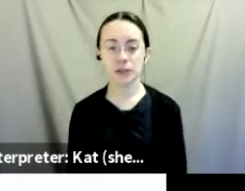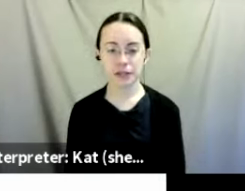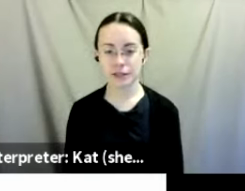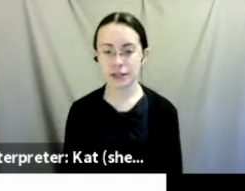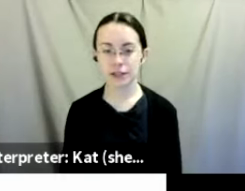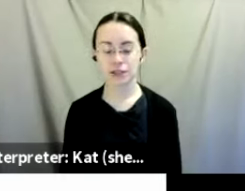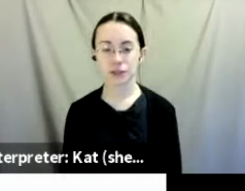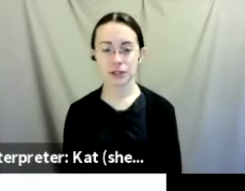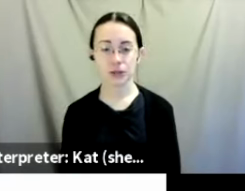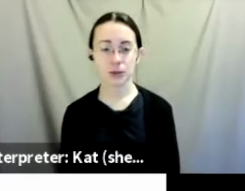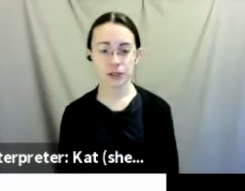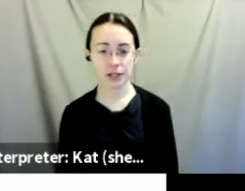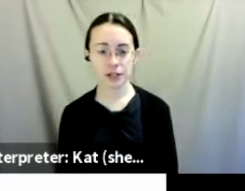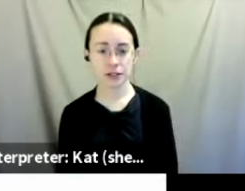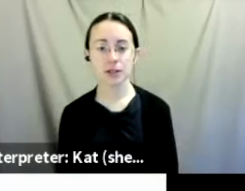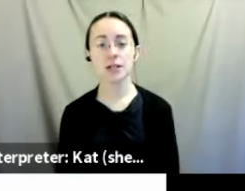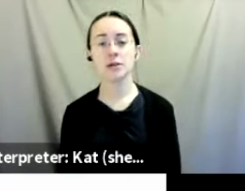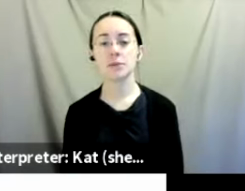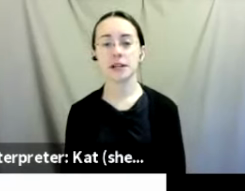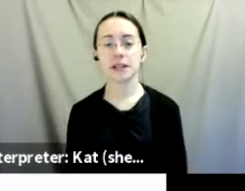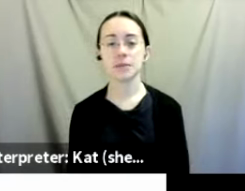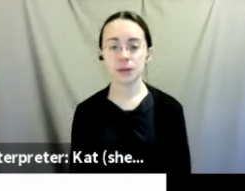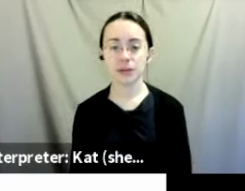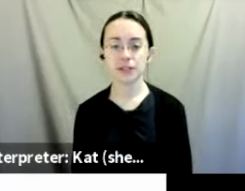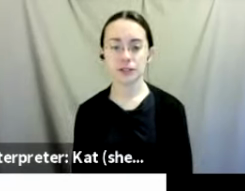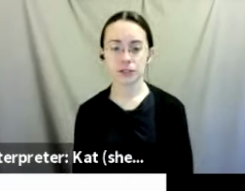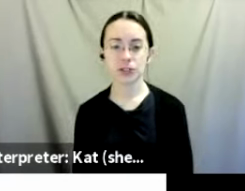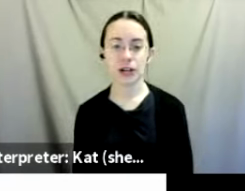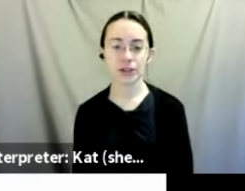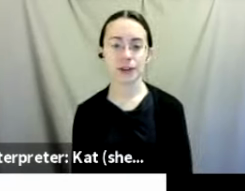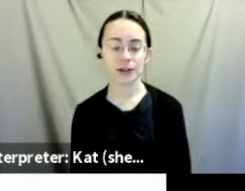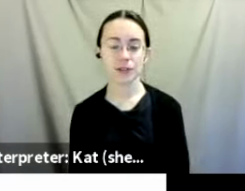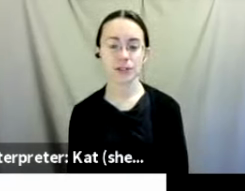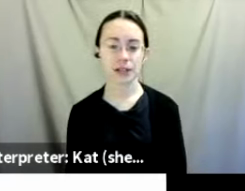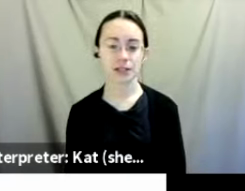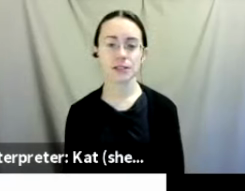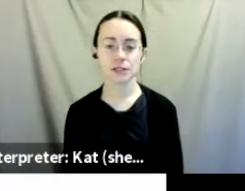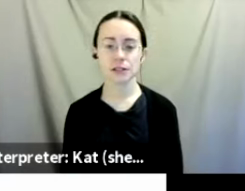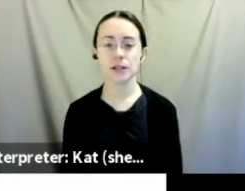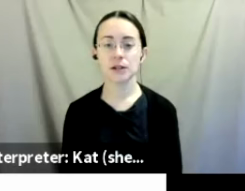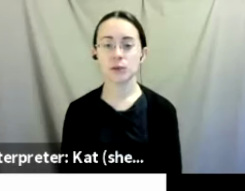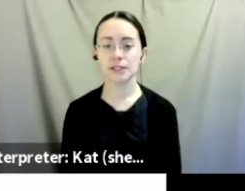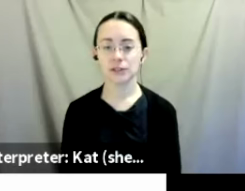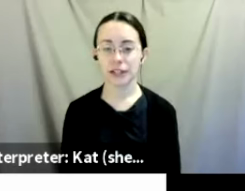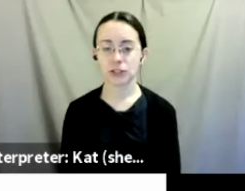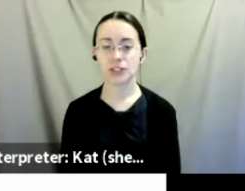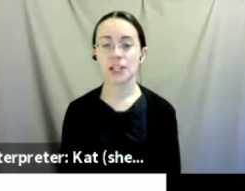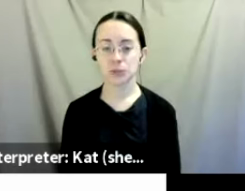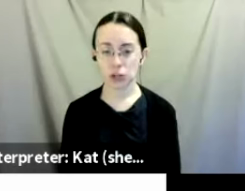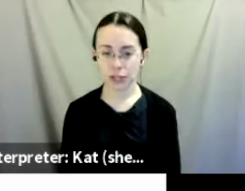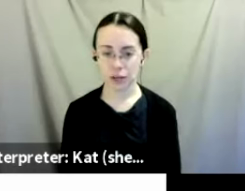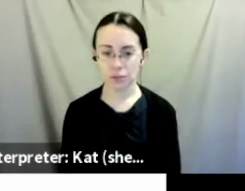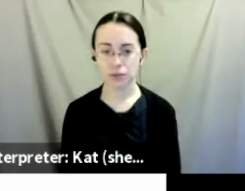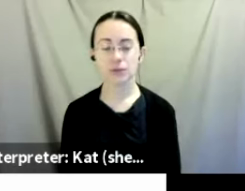cannot concretely say that these two things are correlated, but in my research, I found that risk factors